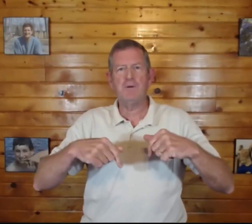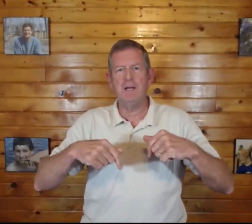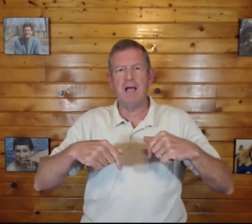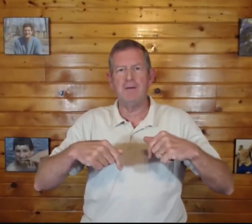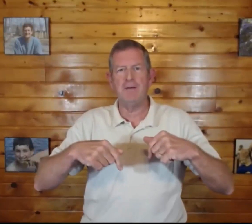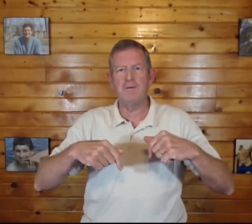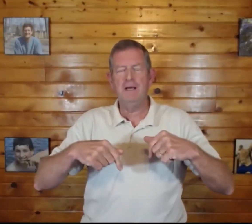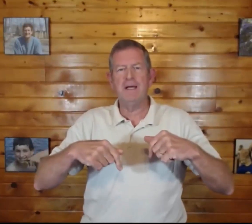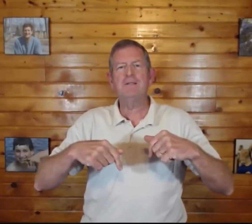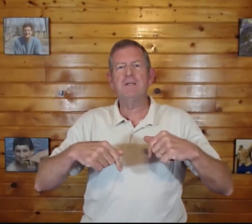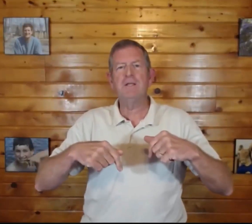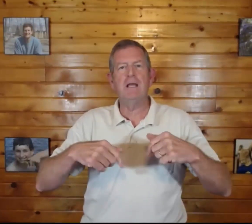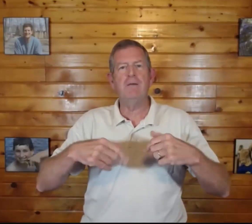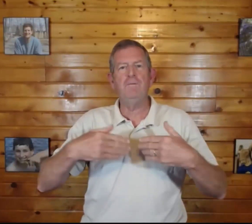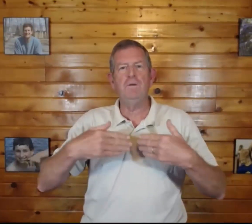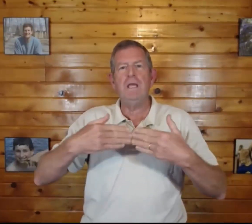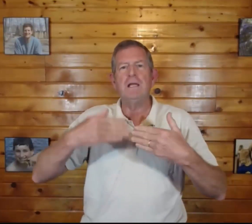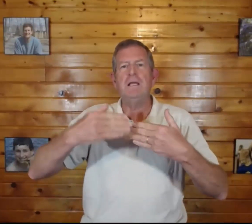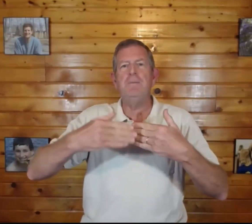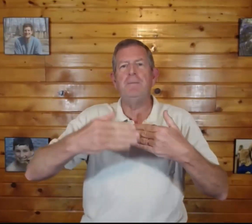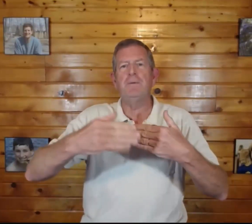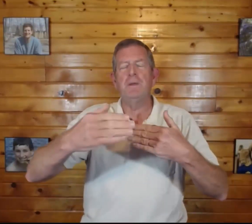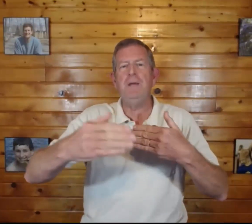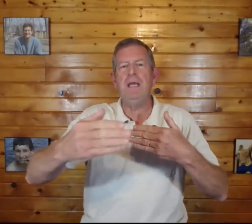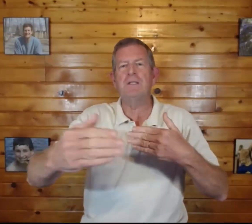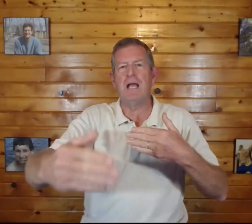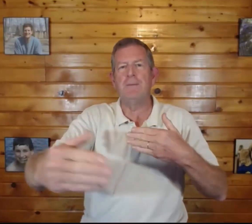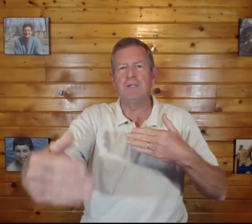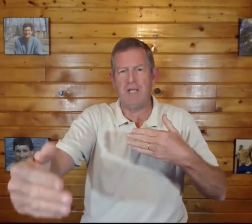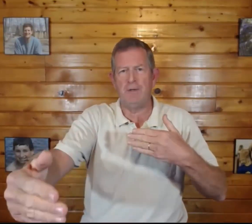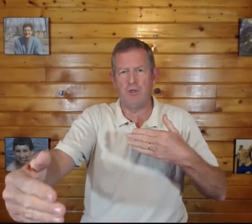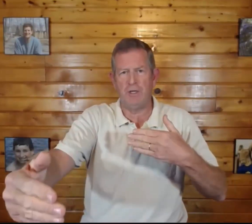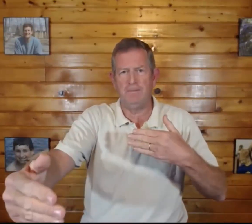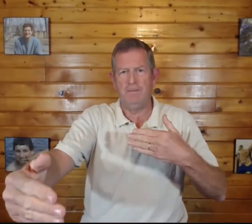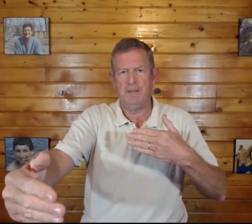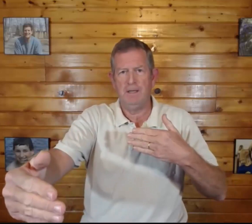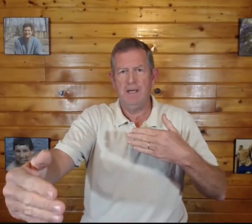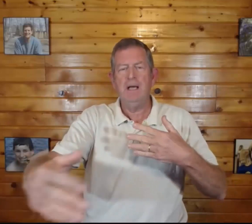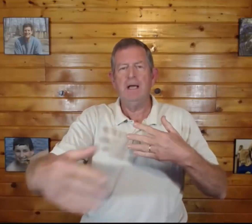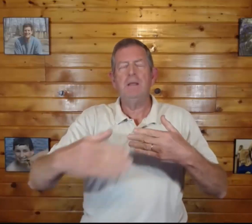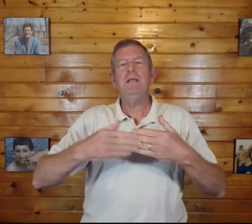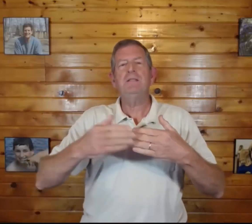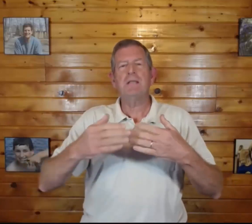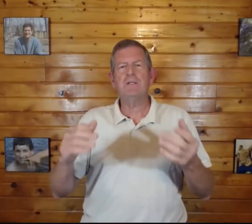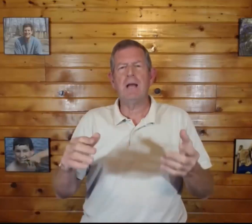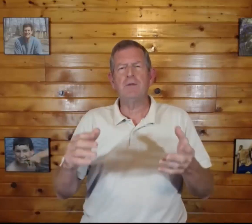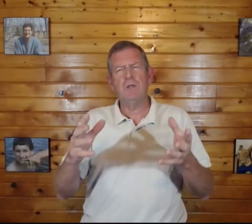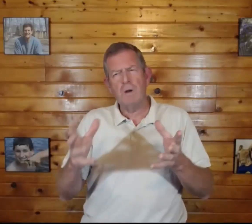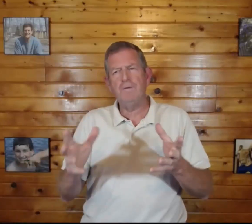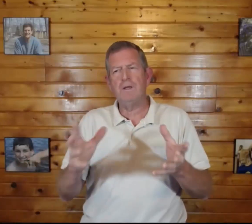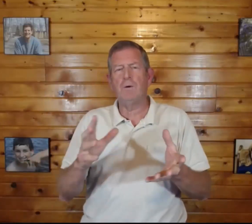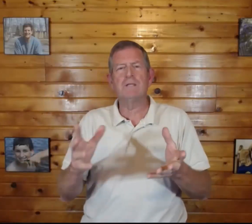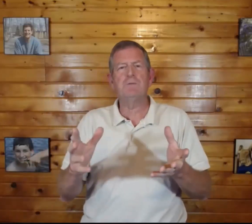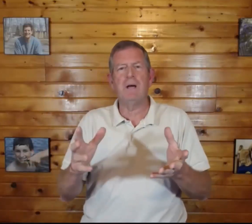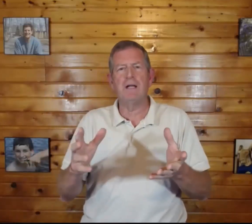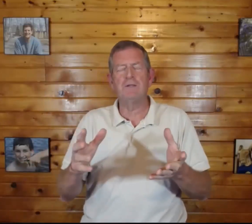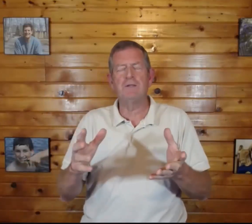have to be live. That is to say, if you can't keep up with the pace that I'm establishing, and the pace I'm establishing